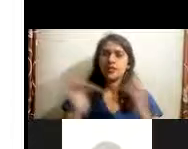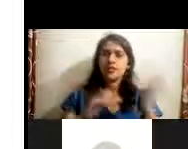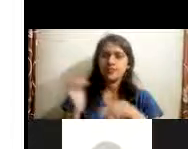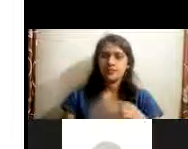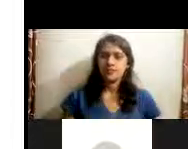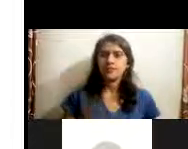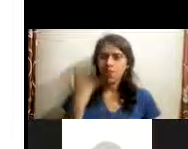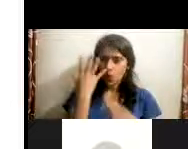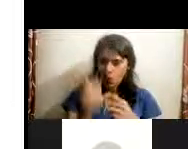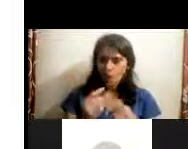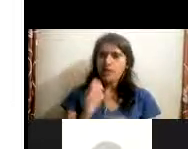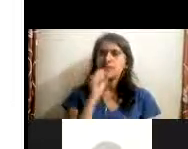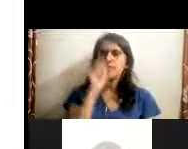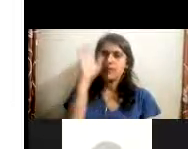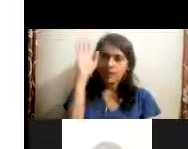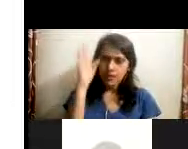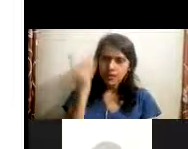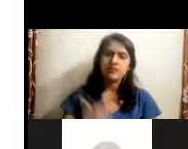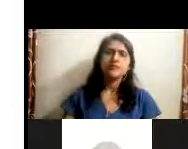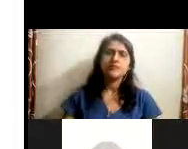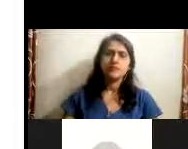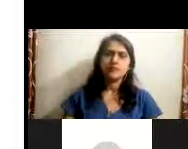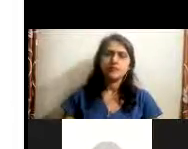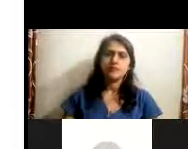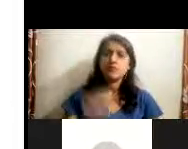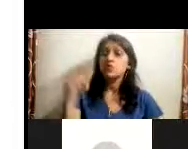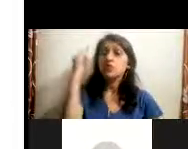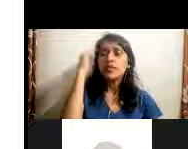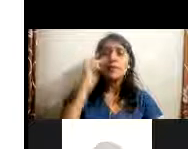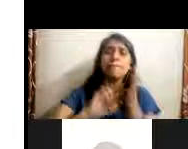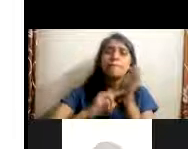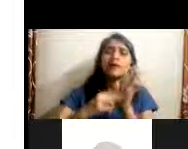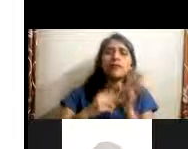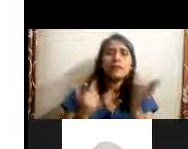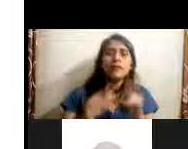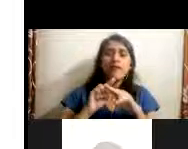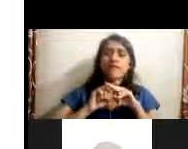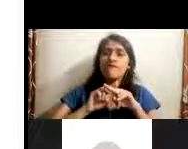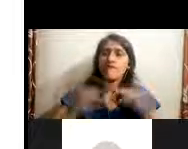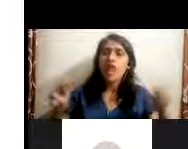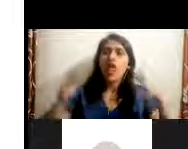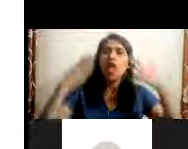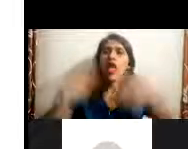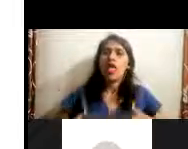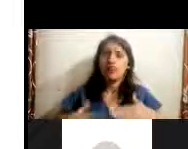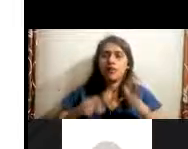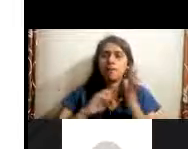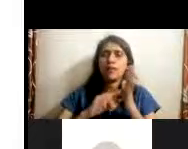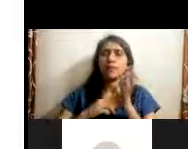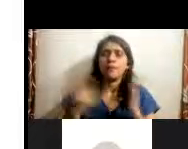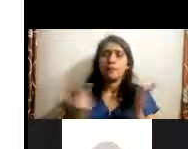Anybody would like to answer? What does it mean to you when we say about